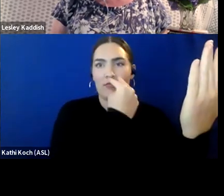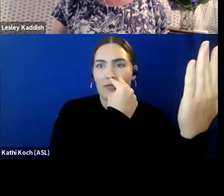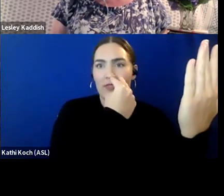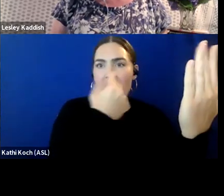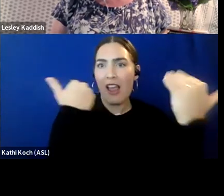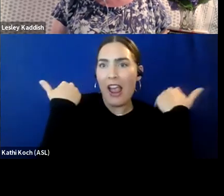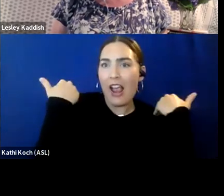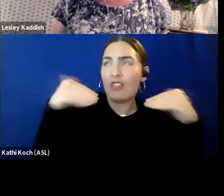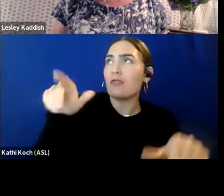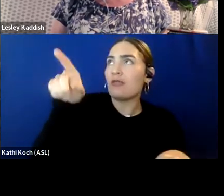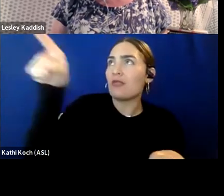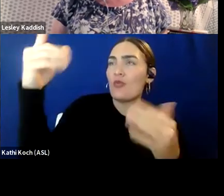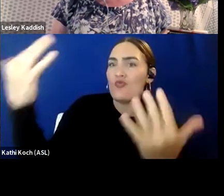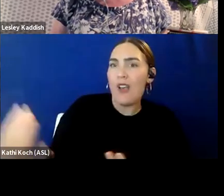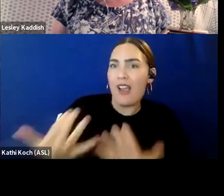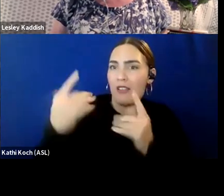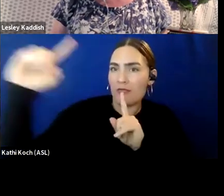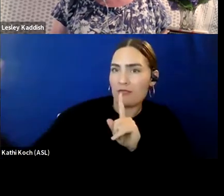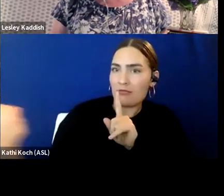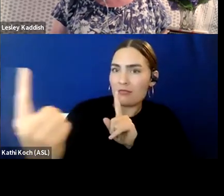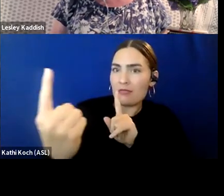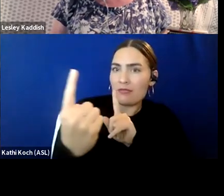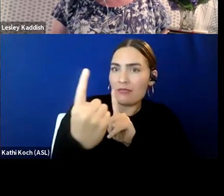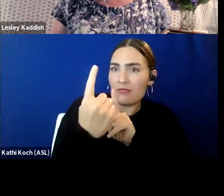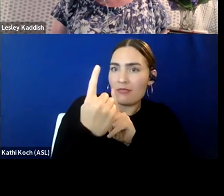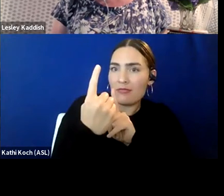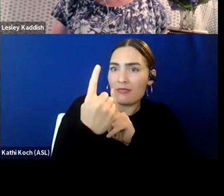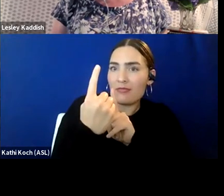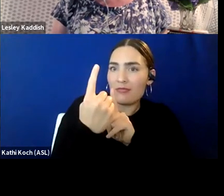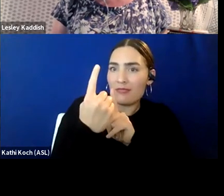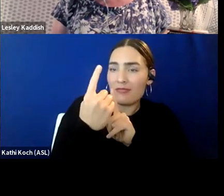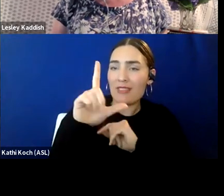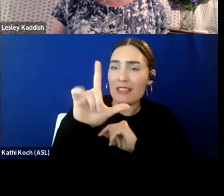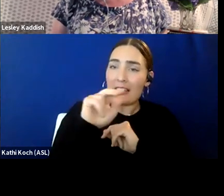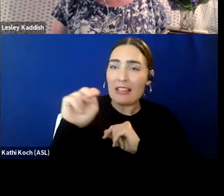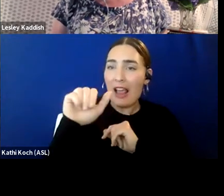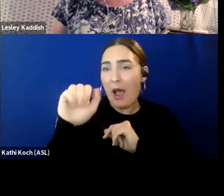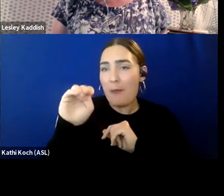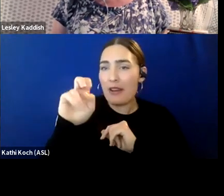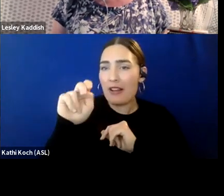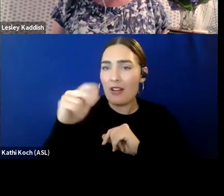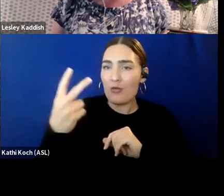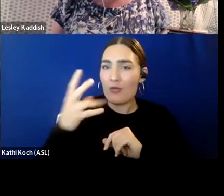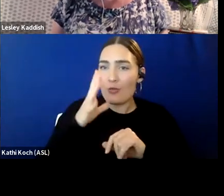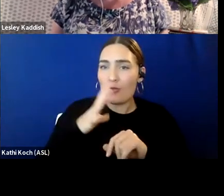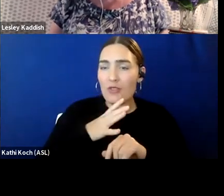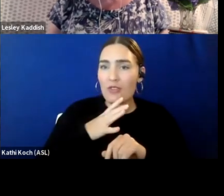heaven's door. Miss Lynn and Amina on the